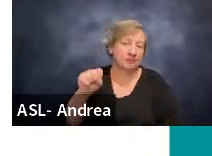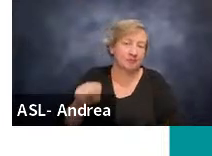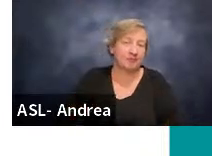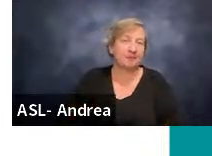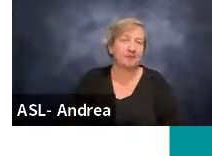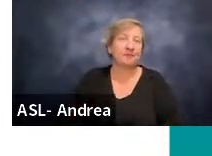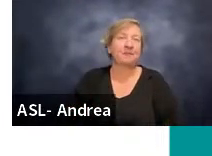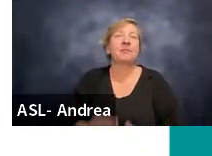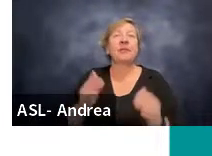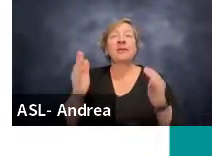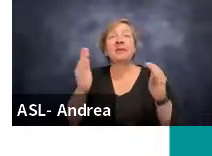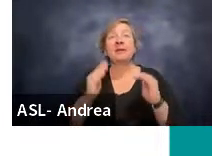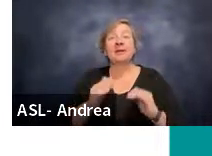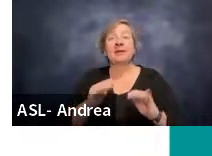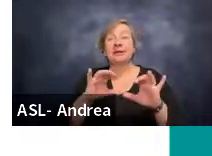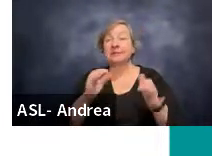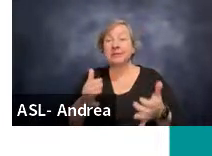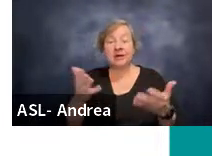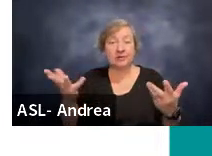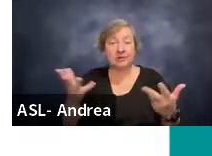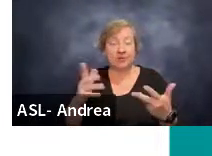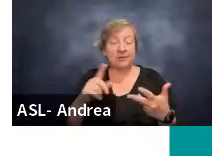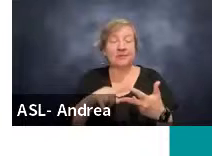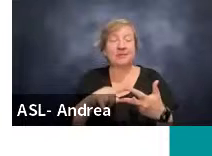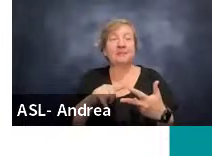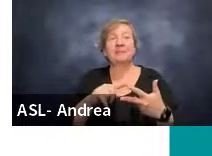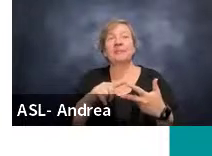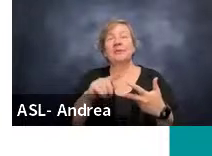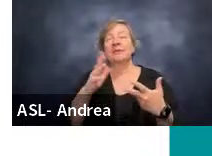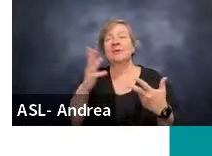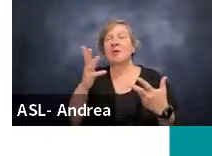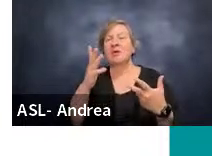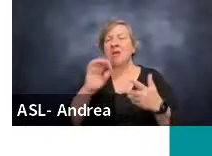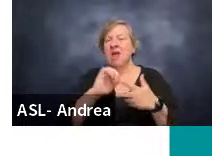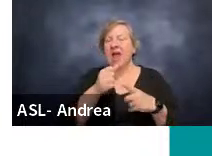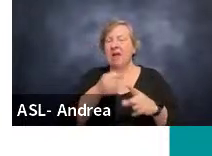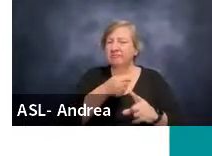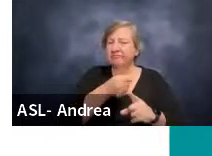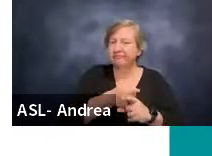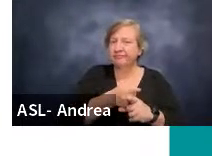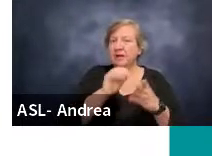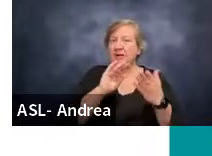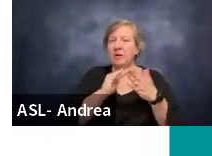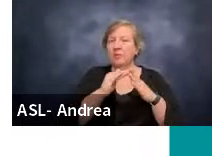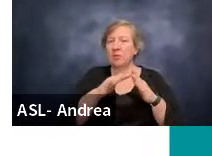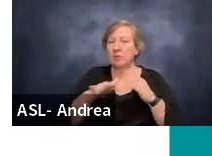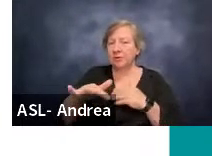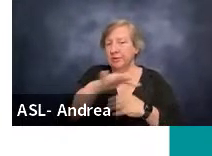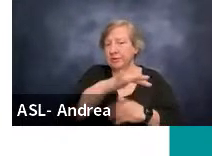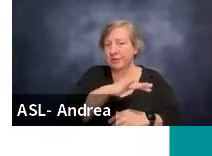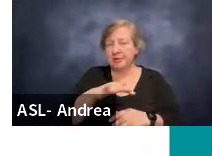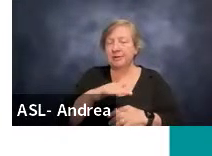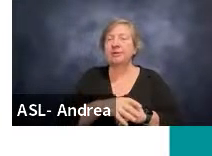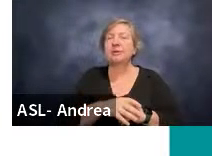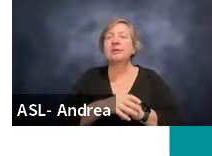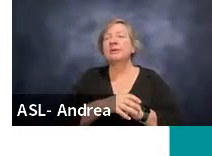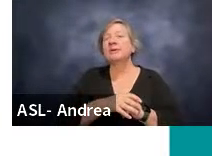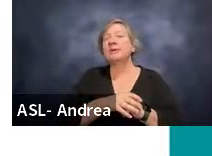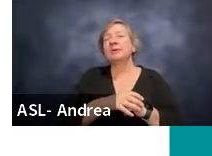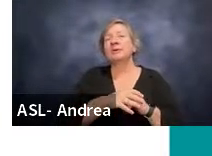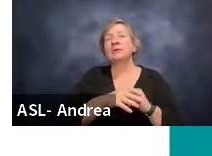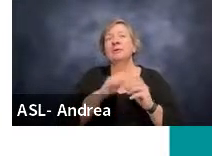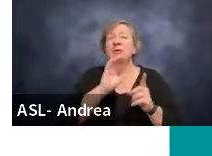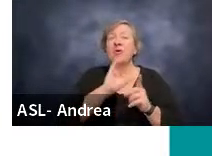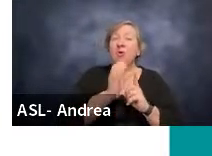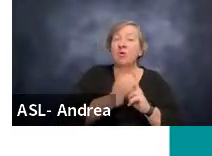Our next category is those impacts that are related to the community. And so some of these include